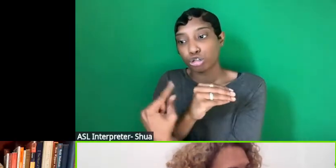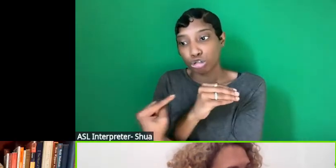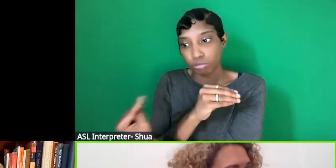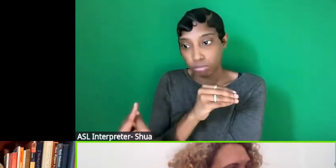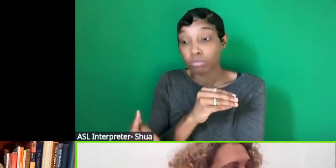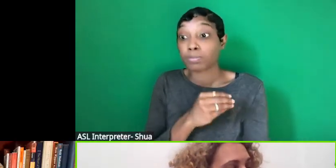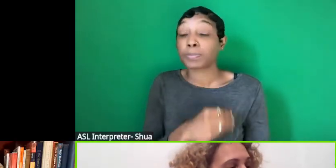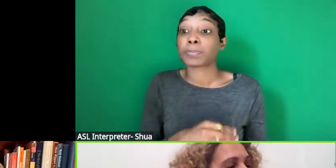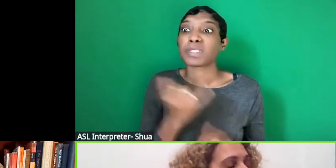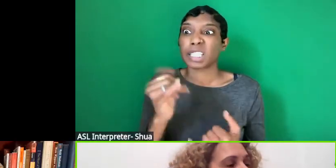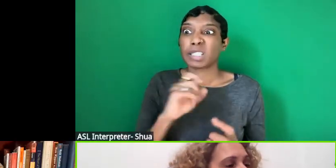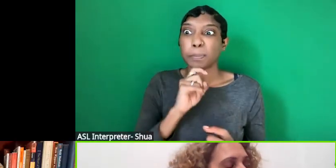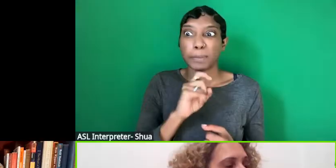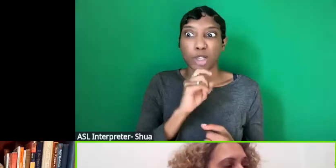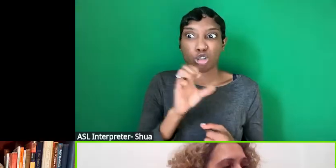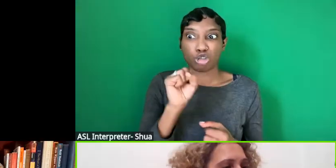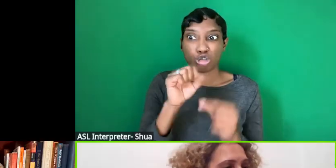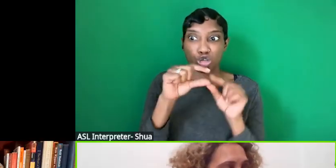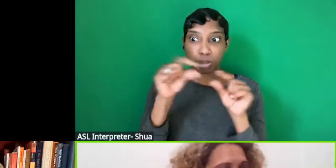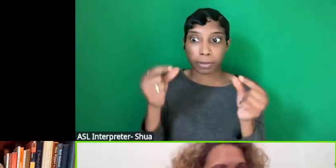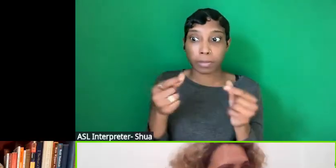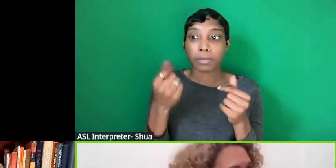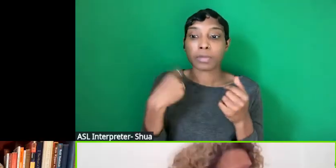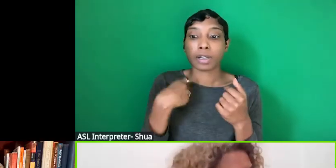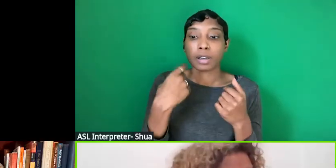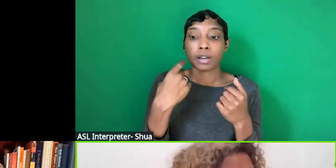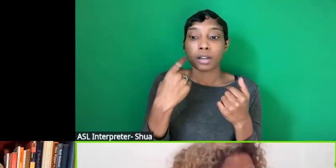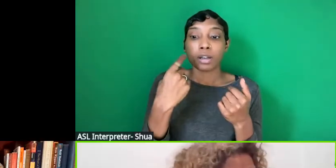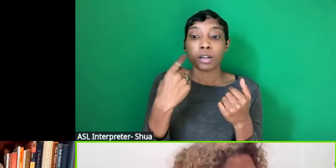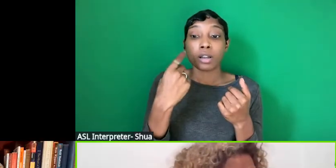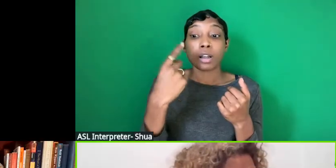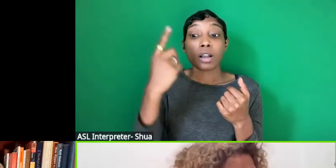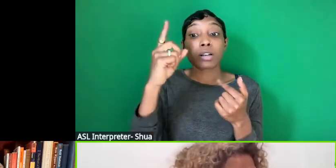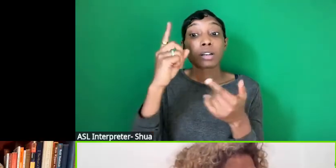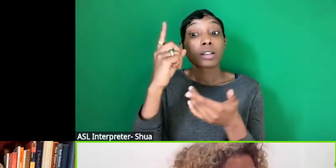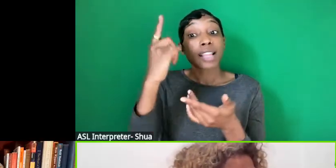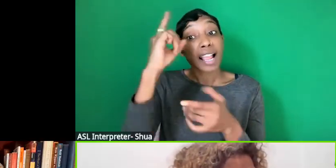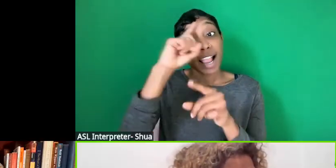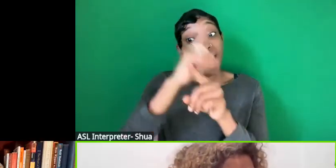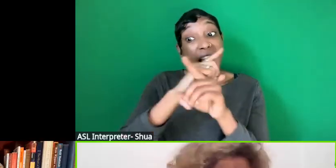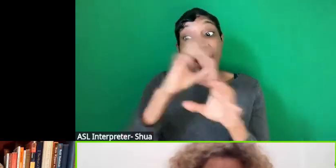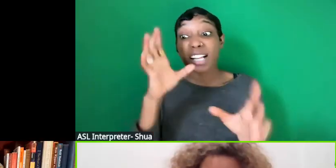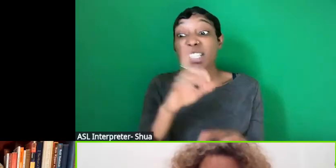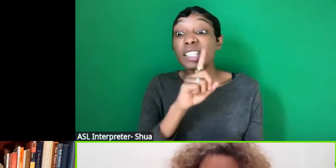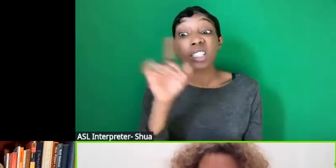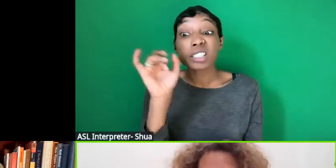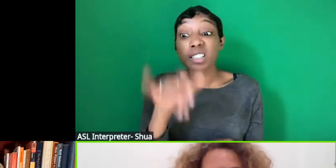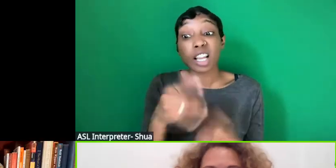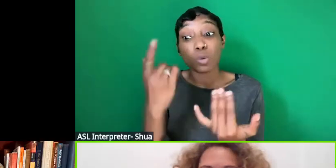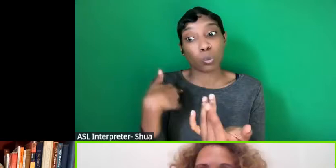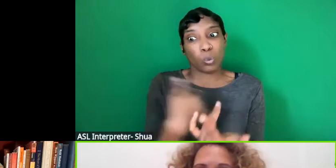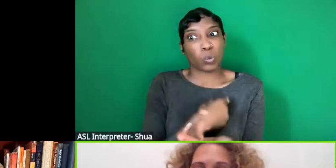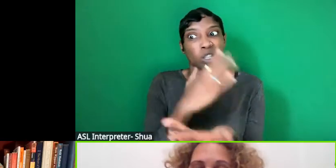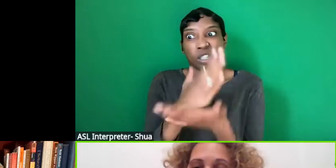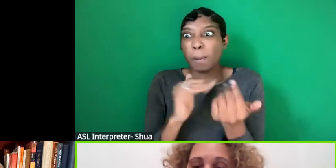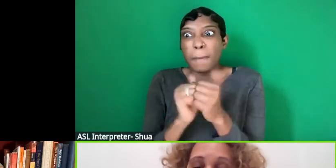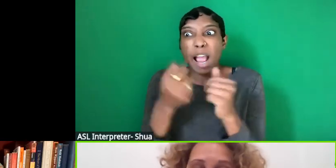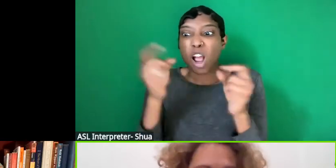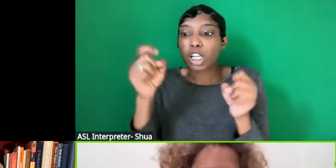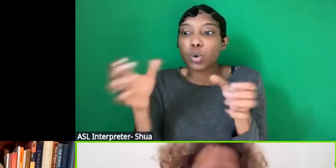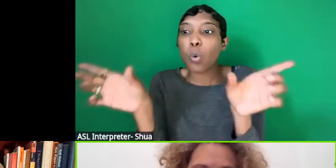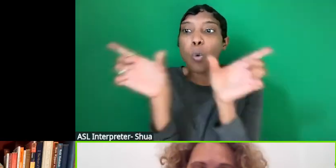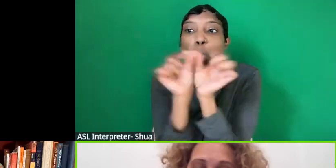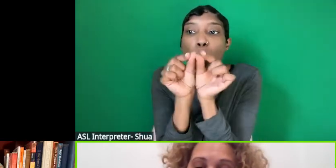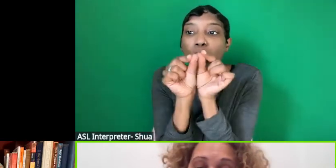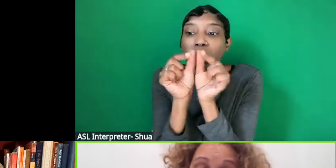Okay. And the idea is that we need to somehow hold these together. And you can see this is a frame, right? So that's where your